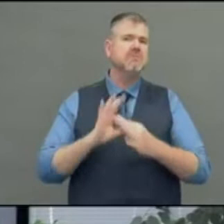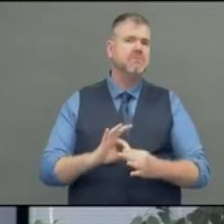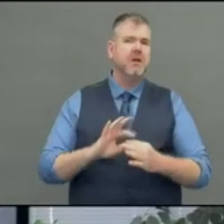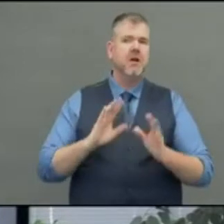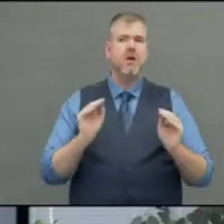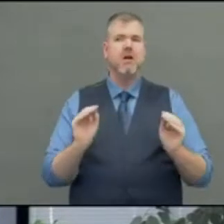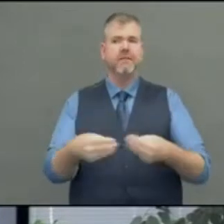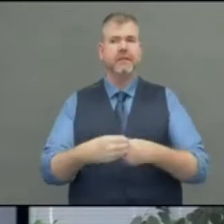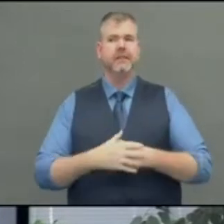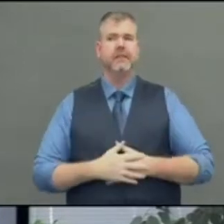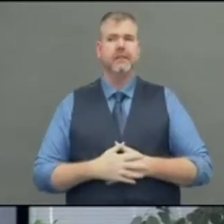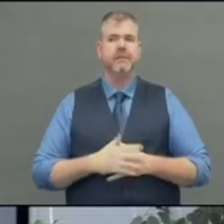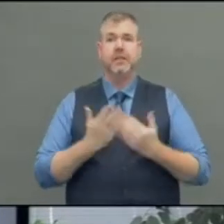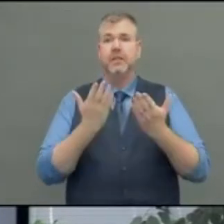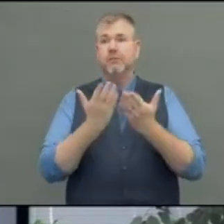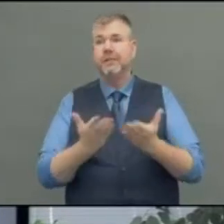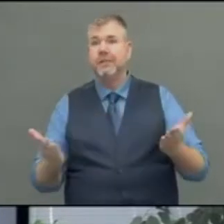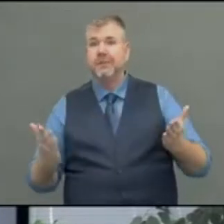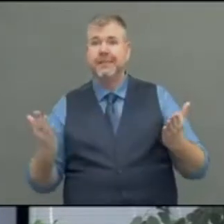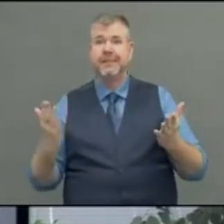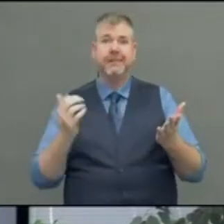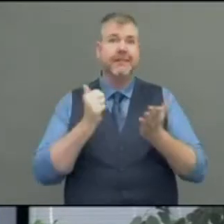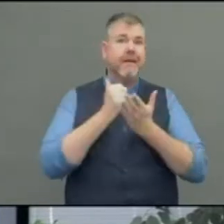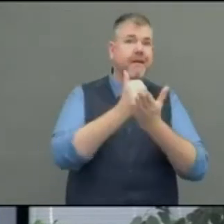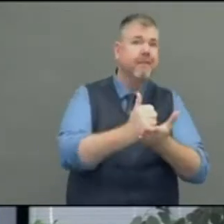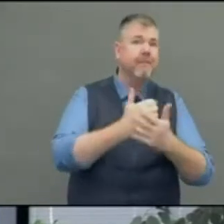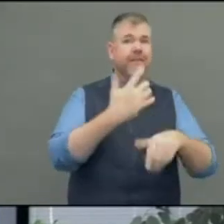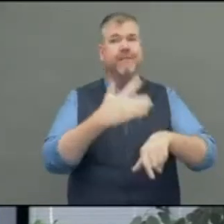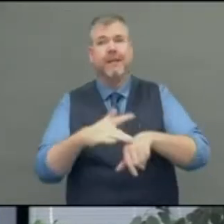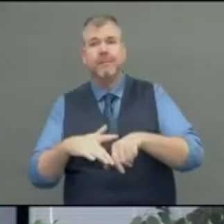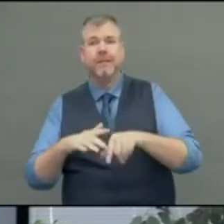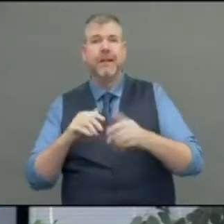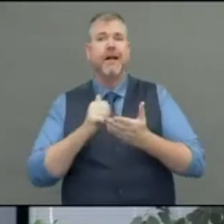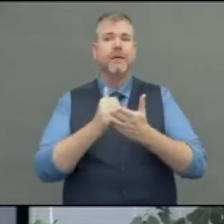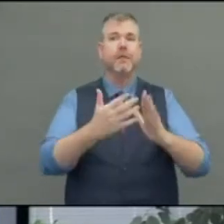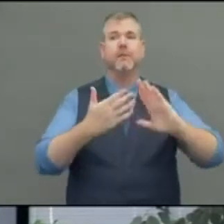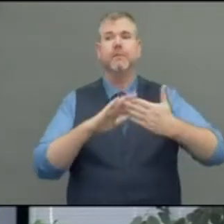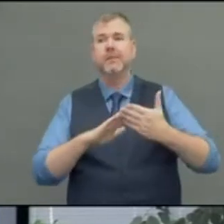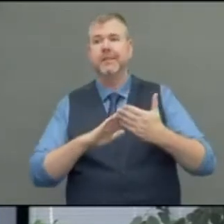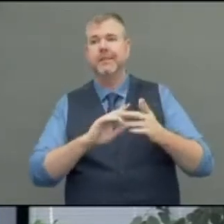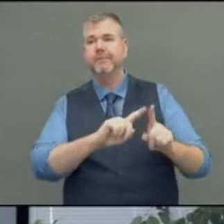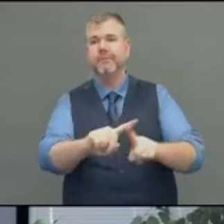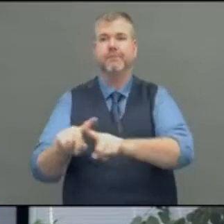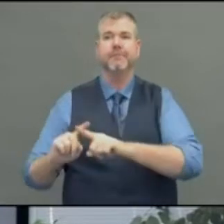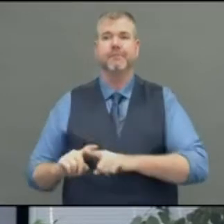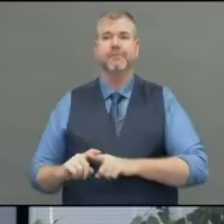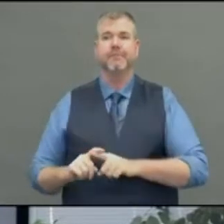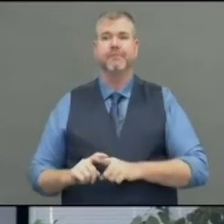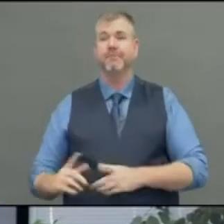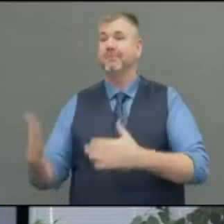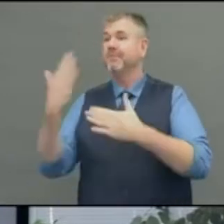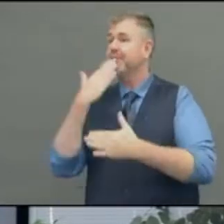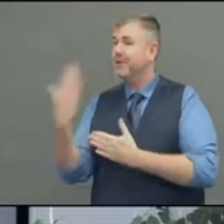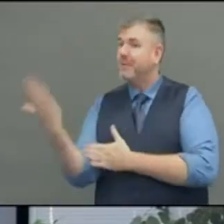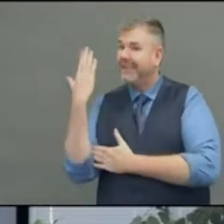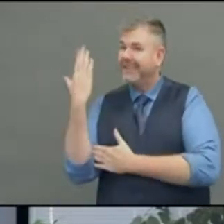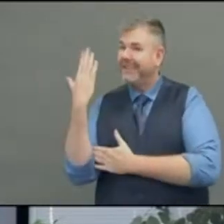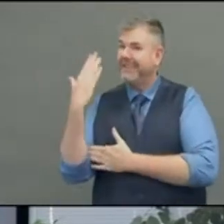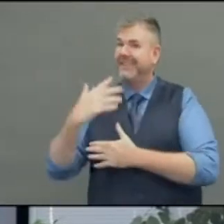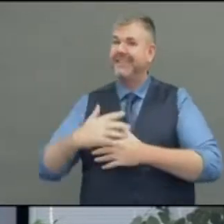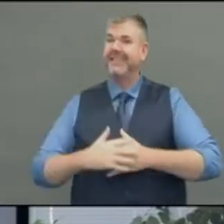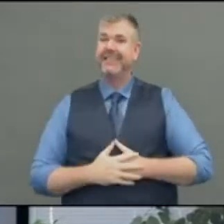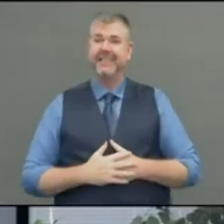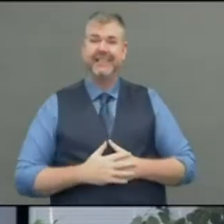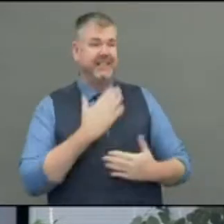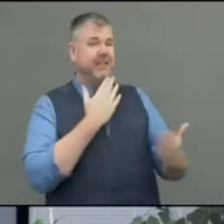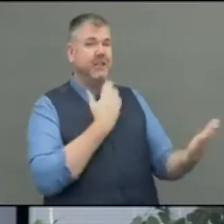well as how our community can benefit from their services. Good morning, Carmen. Good morning, Ricardo, and thank